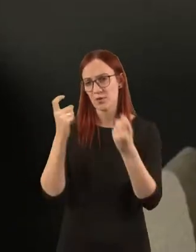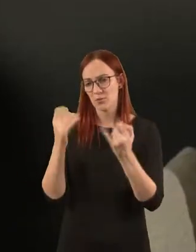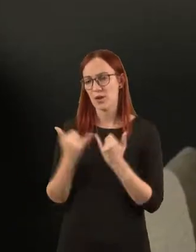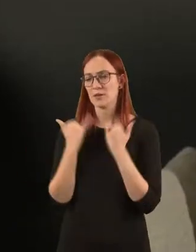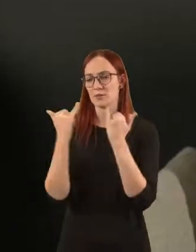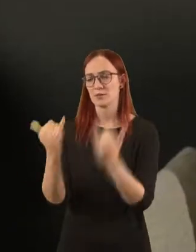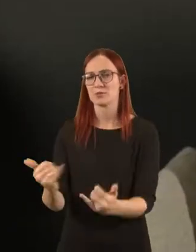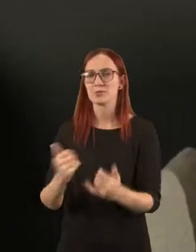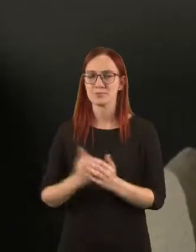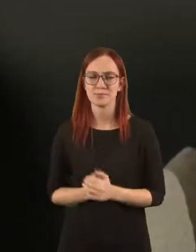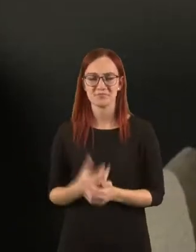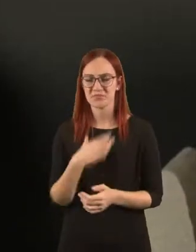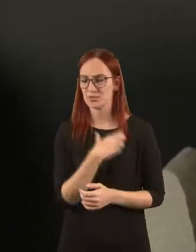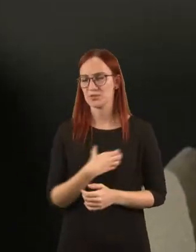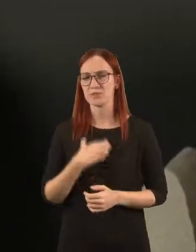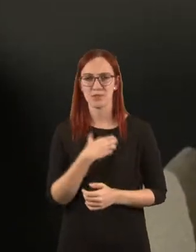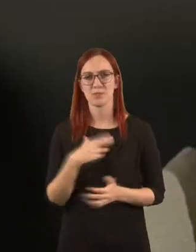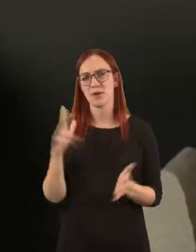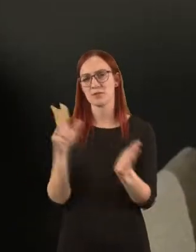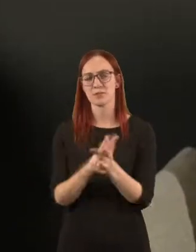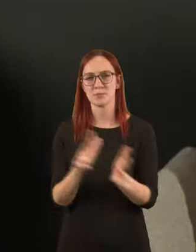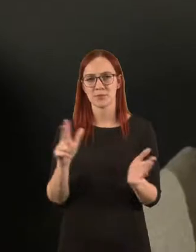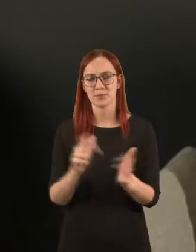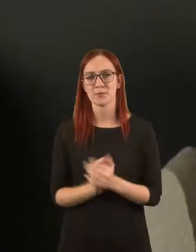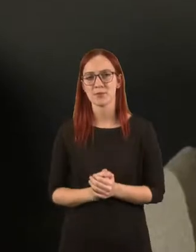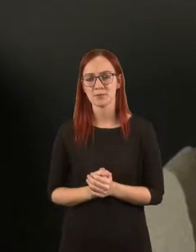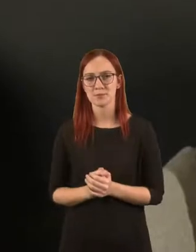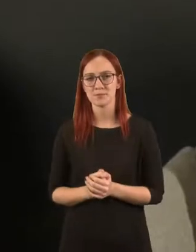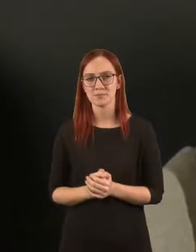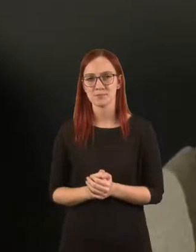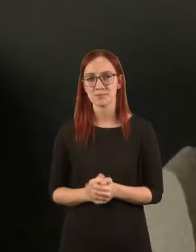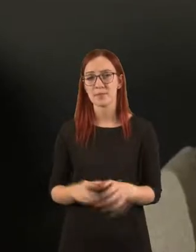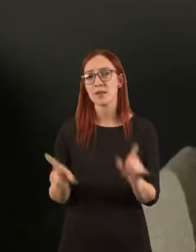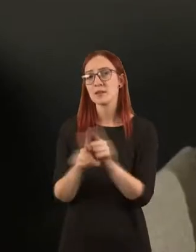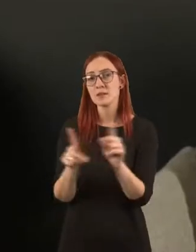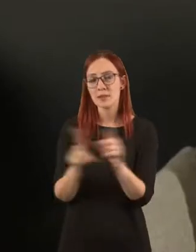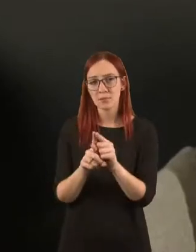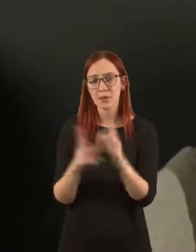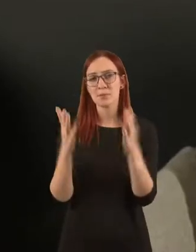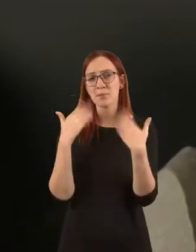So for me, perhaps the answer is education.